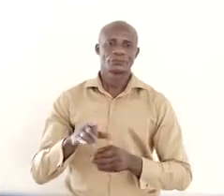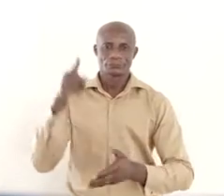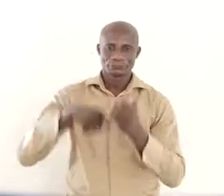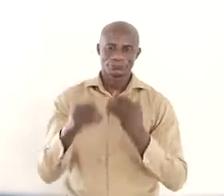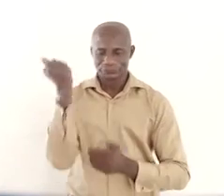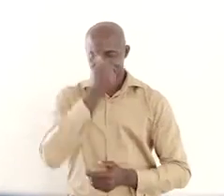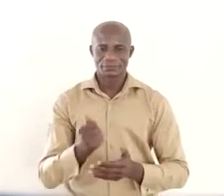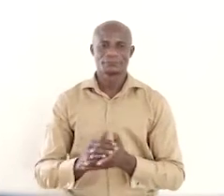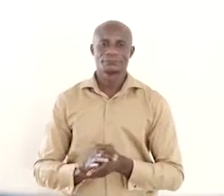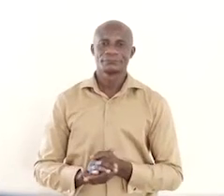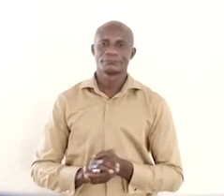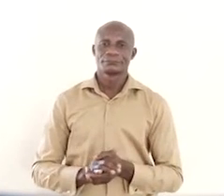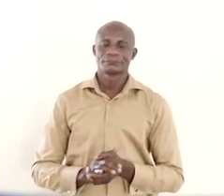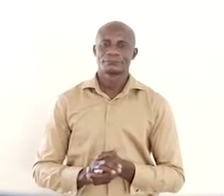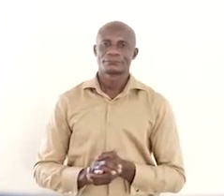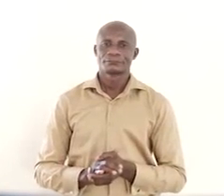or by telephone?